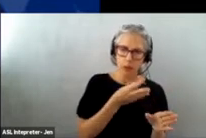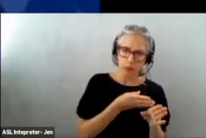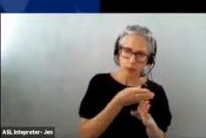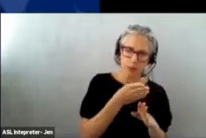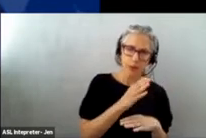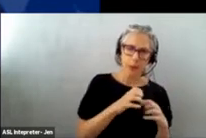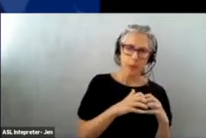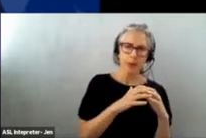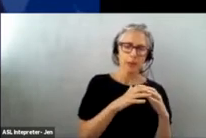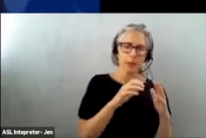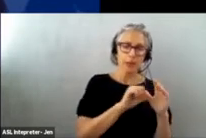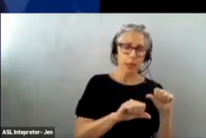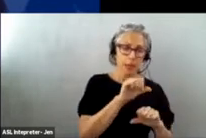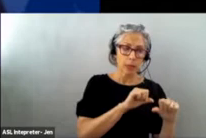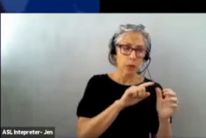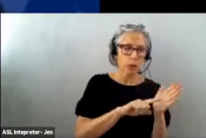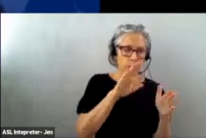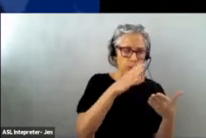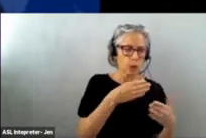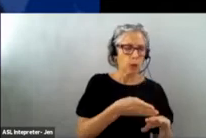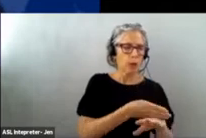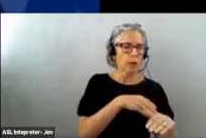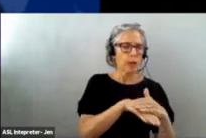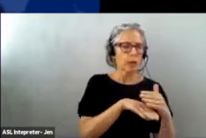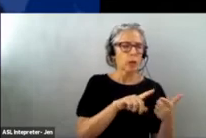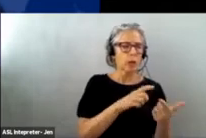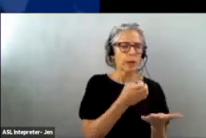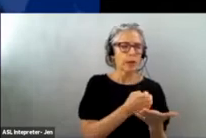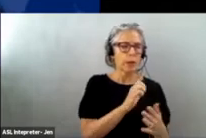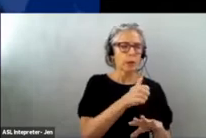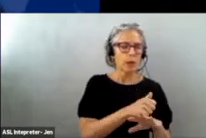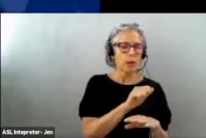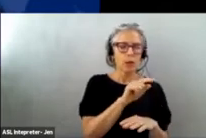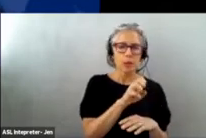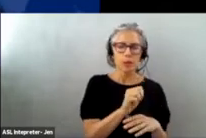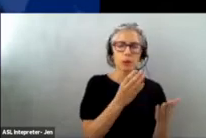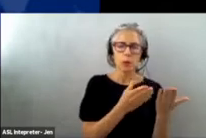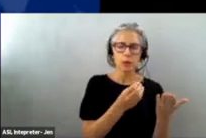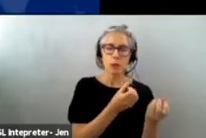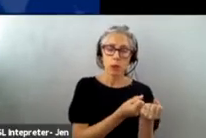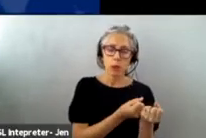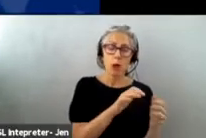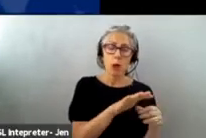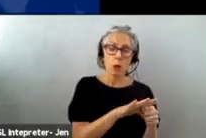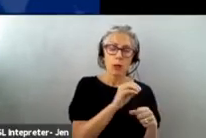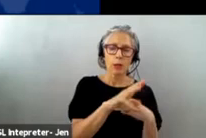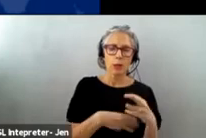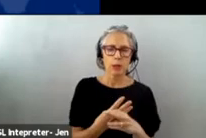implementation science, and her research focuses on improving access to evidence-based autism services and supports, both locally and